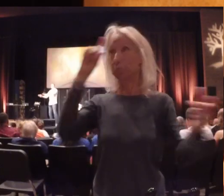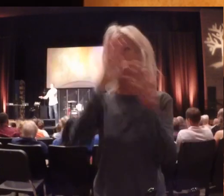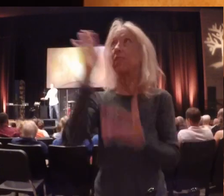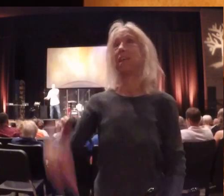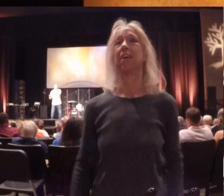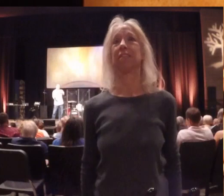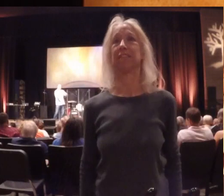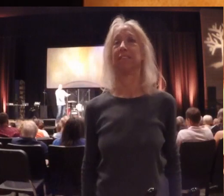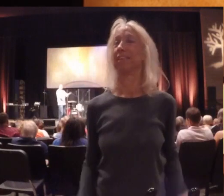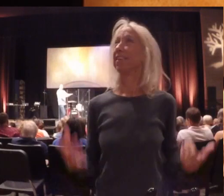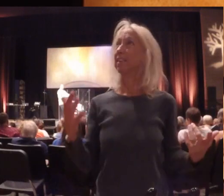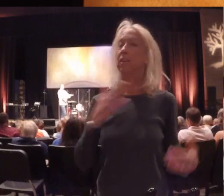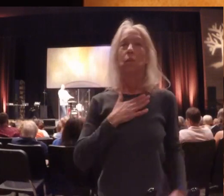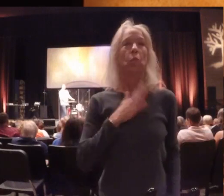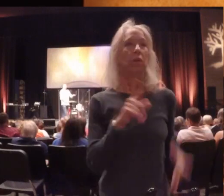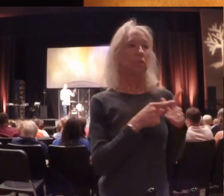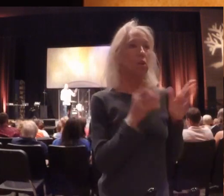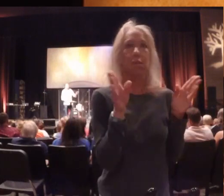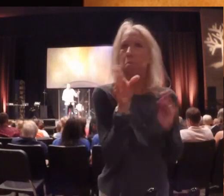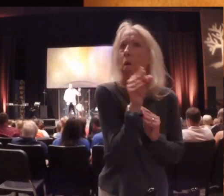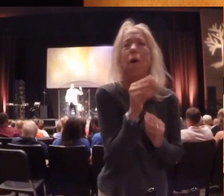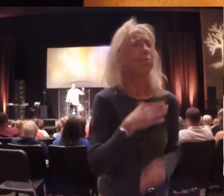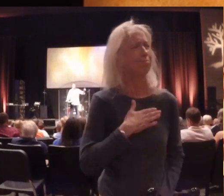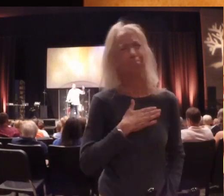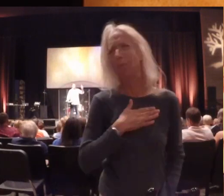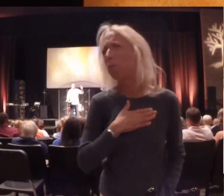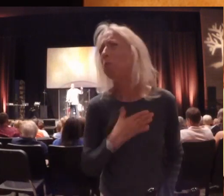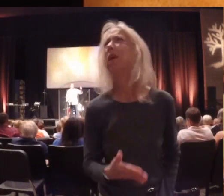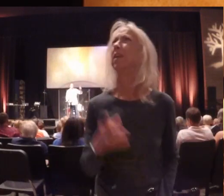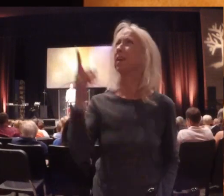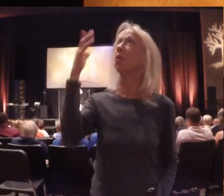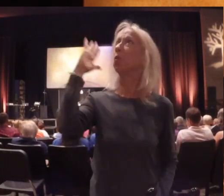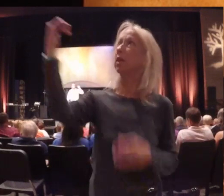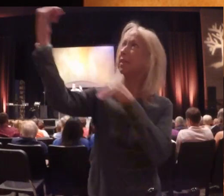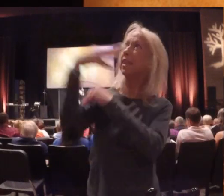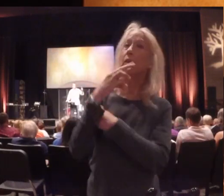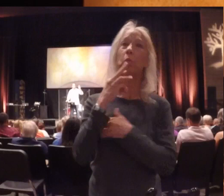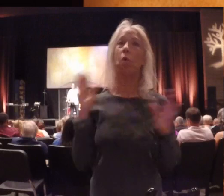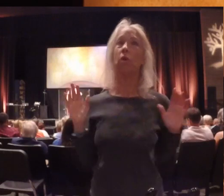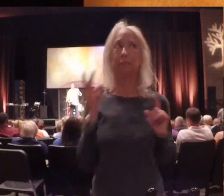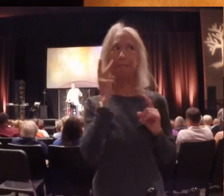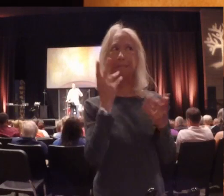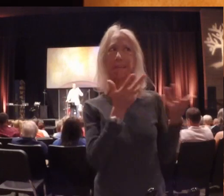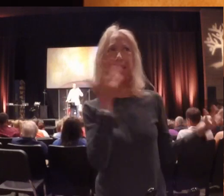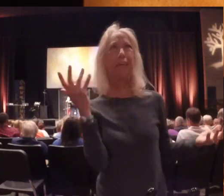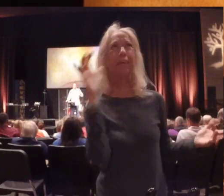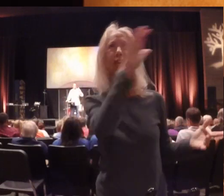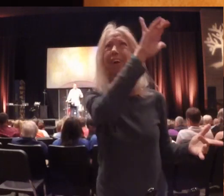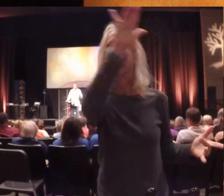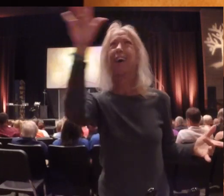big enough. We're going to believe the big things. We're going to be willing to start small. We're going to believe in God that he's going to send the water